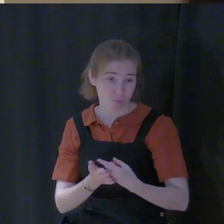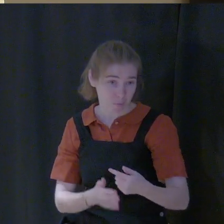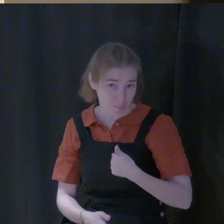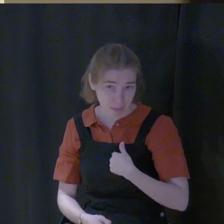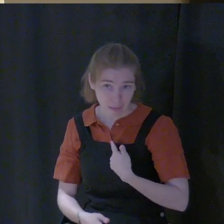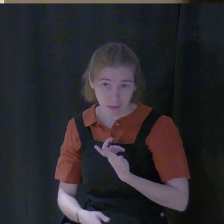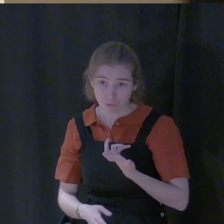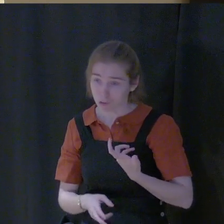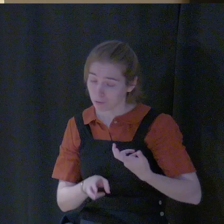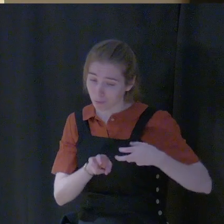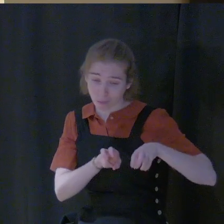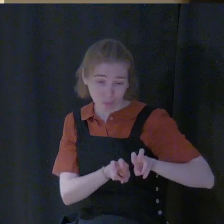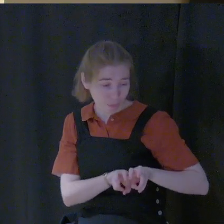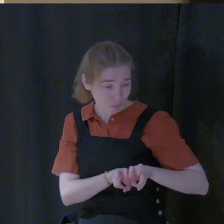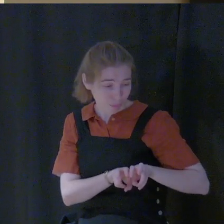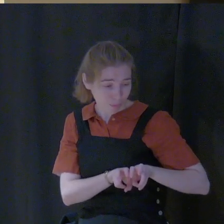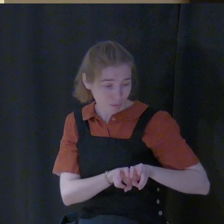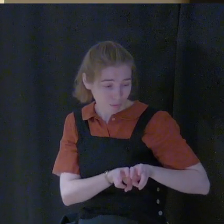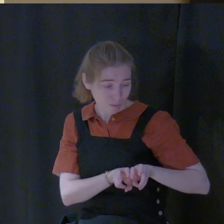sat beside me